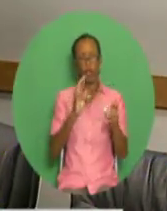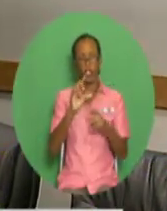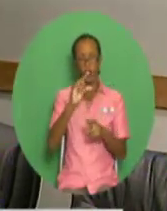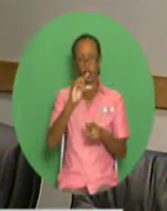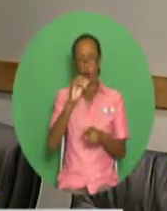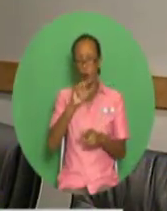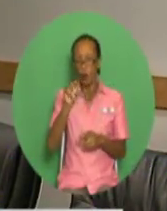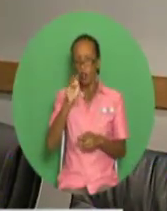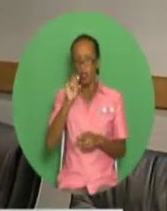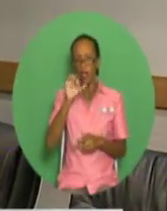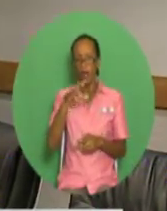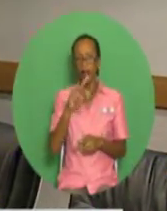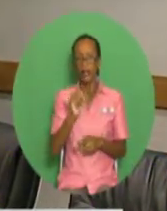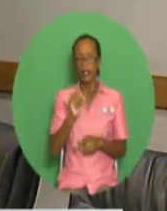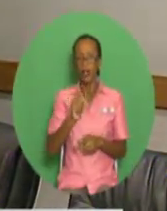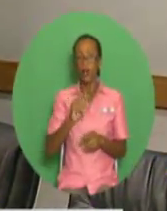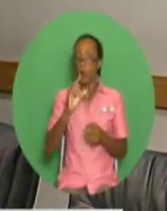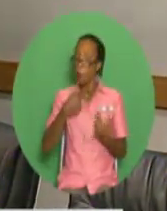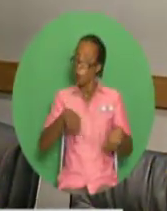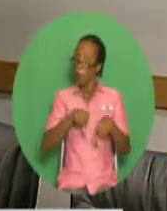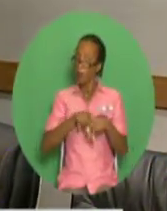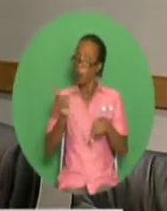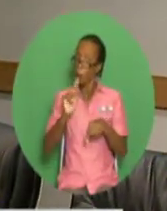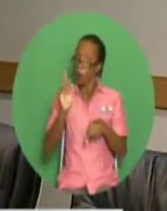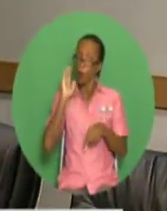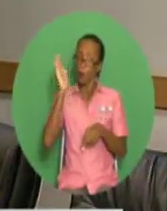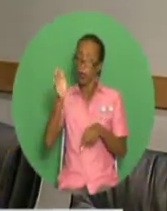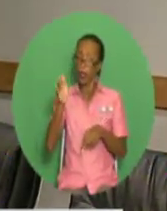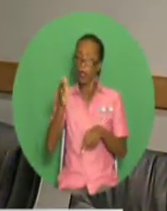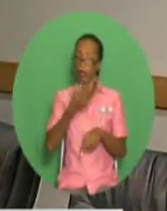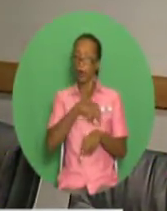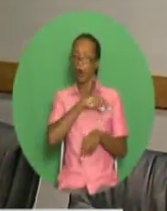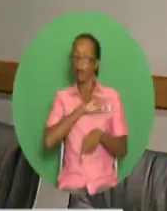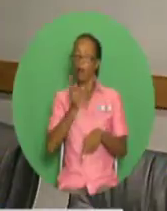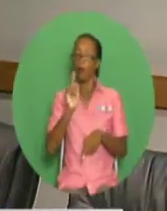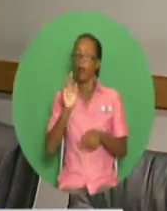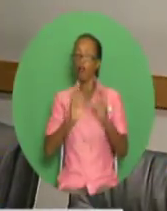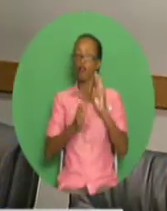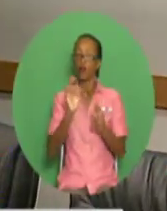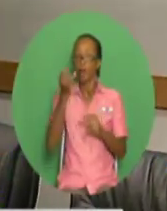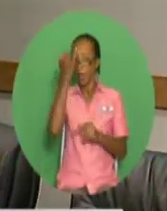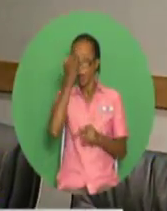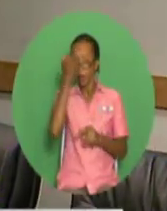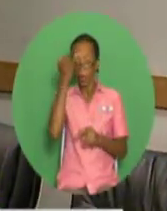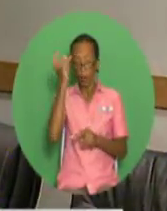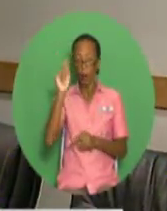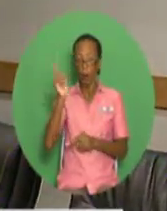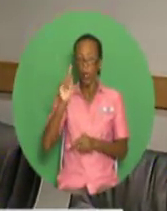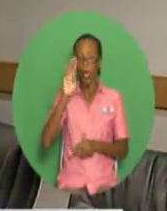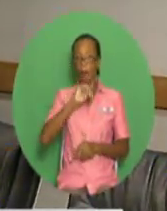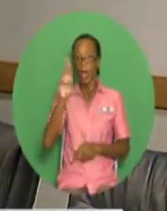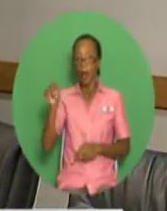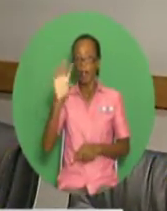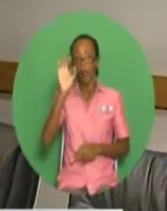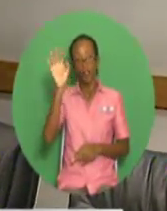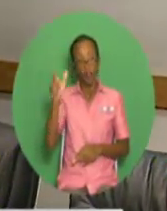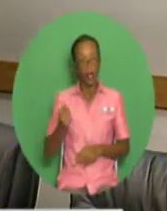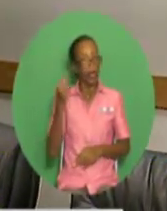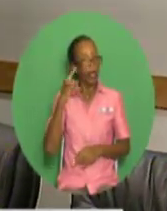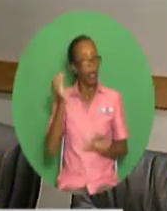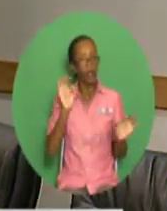qualified for the World Finals in Italy, a 9-year-old, making papers front page in Miami and Florida. Nobody hear about him down